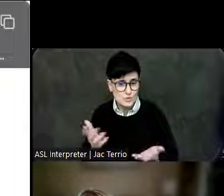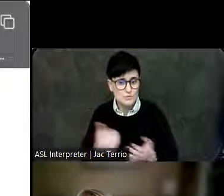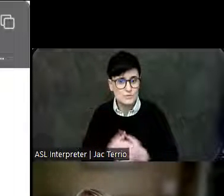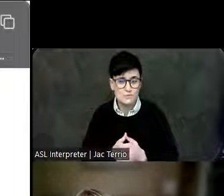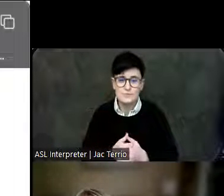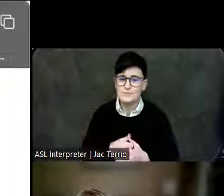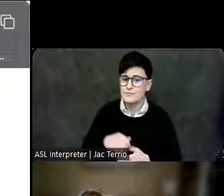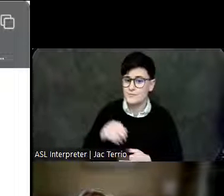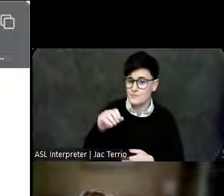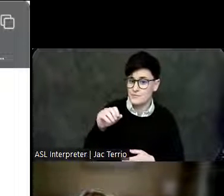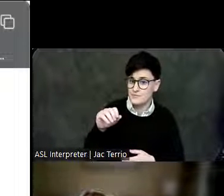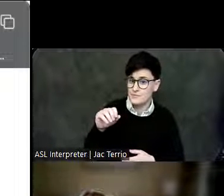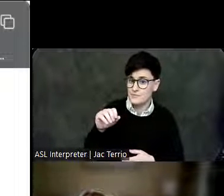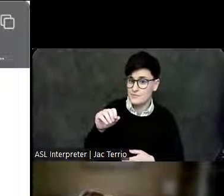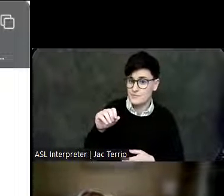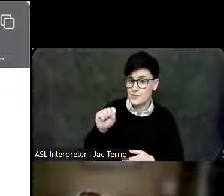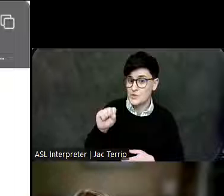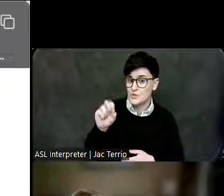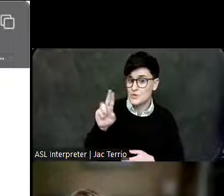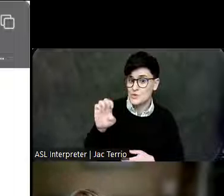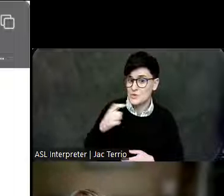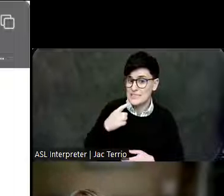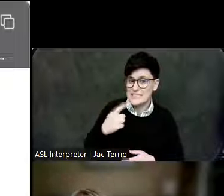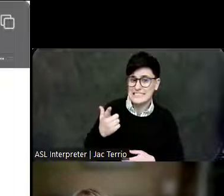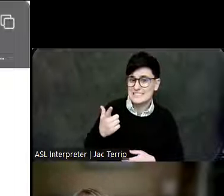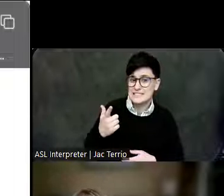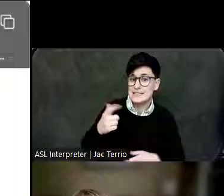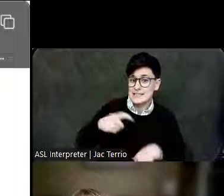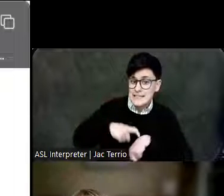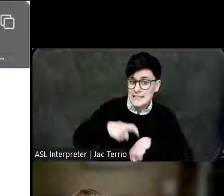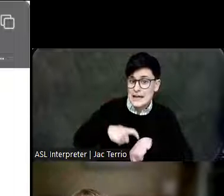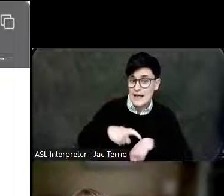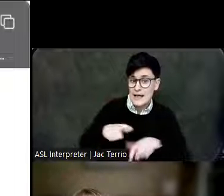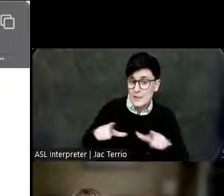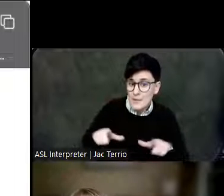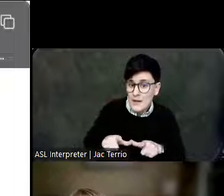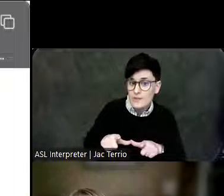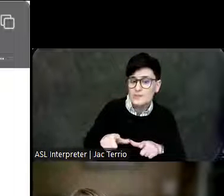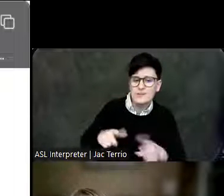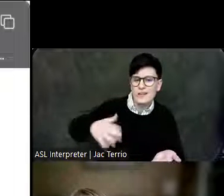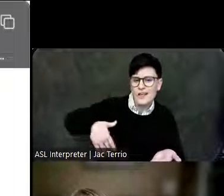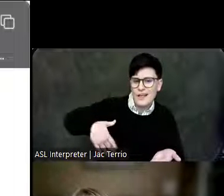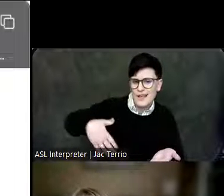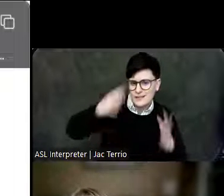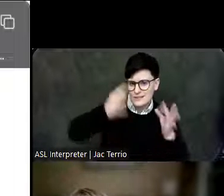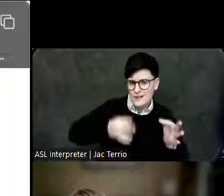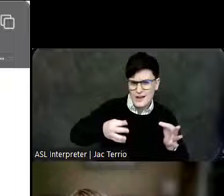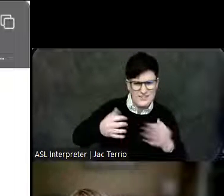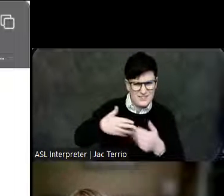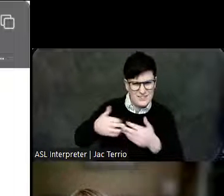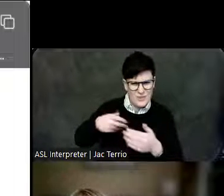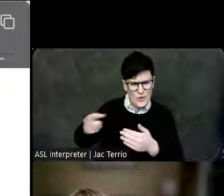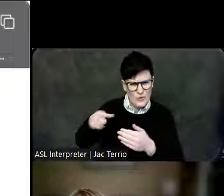for because more messages. they have not, yeah, so it says time and location to be determined, even though they said 12.